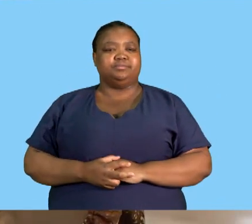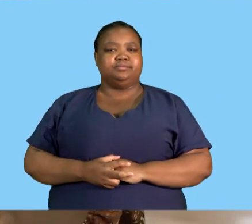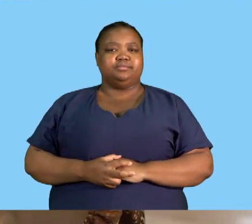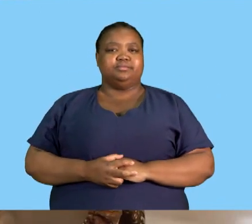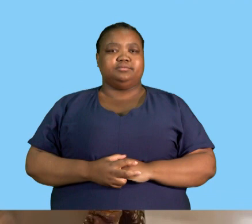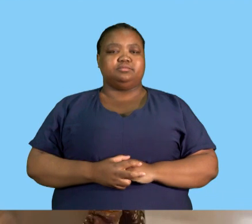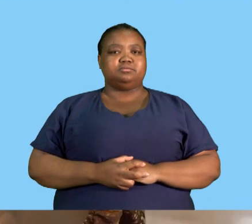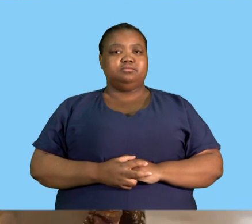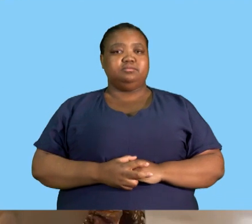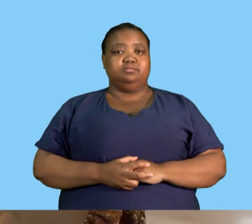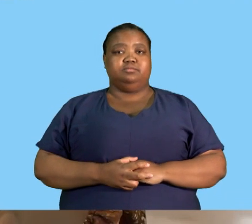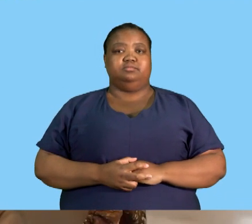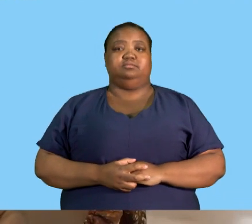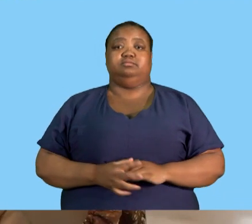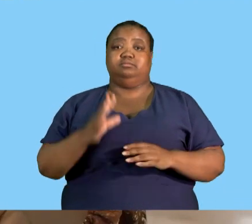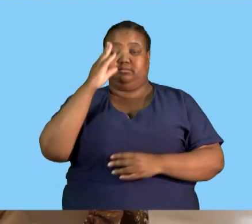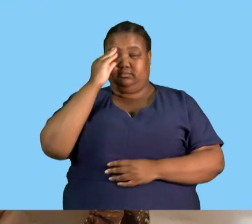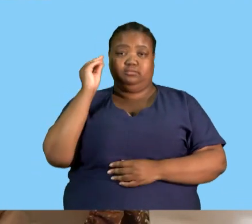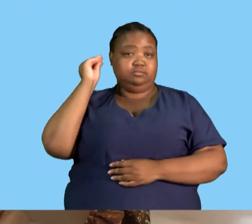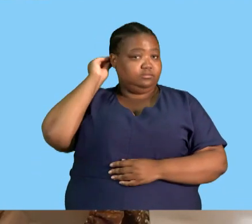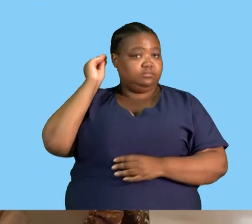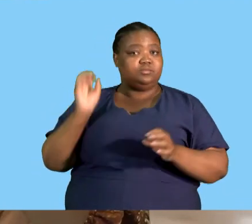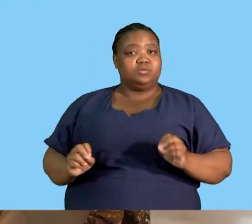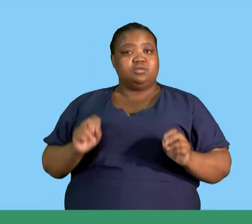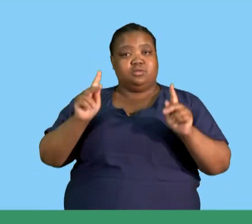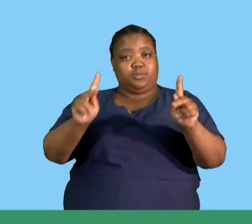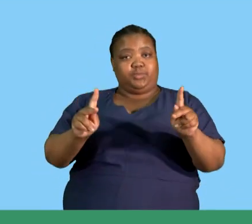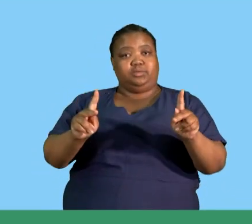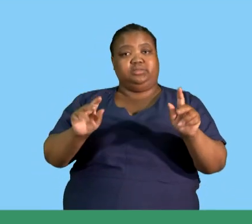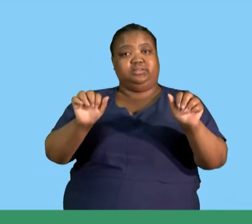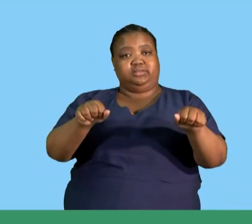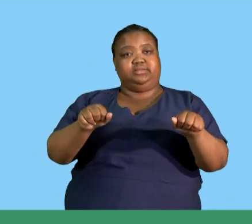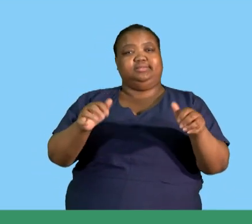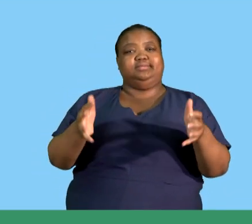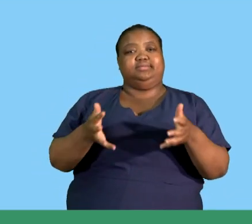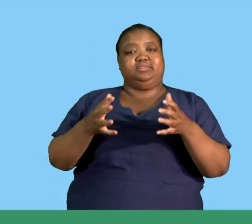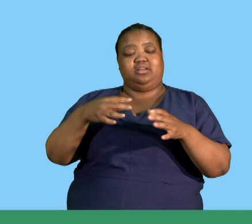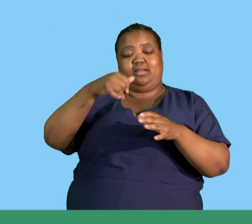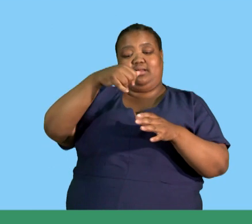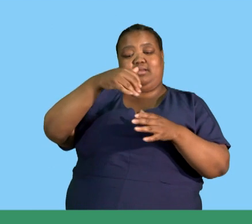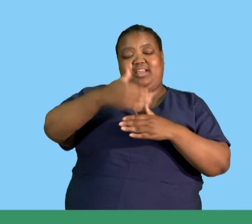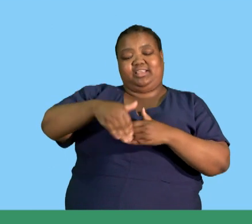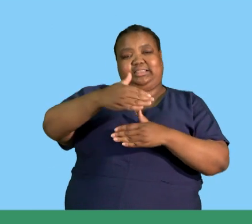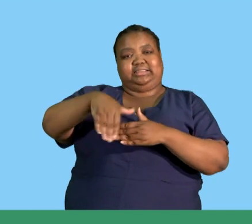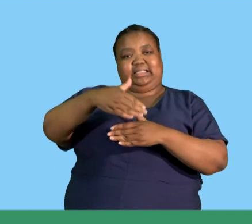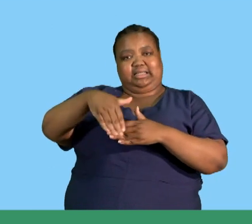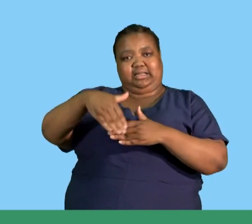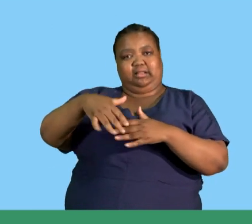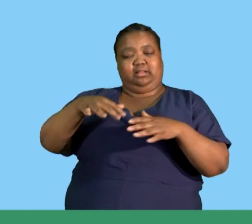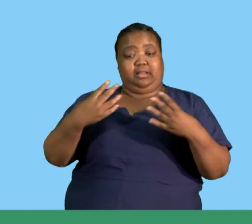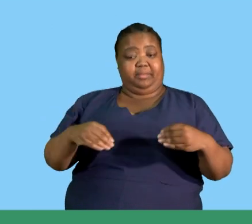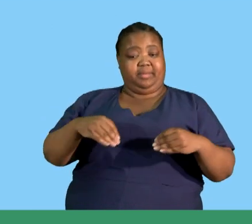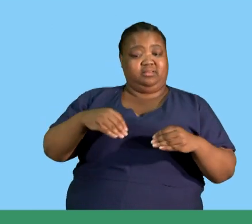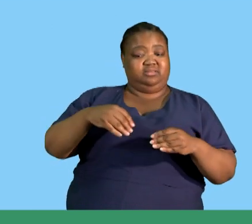the business? Right. Please pay attention or take note to this, that opportunities, it refers to what? It's external. It